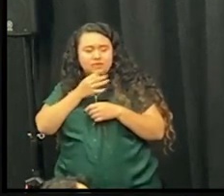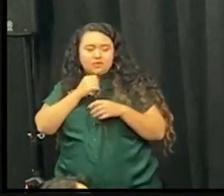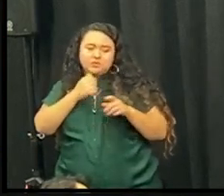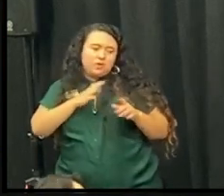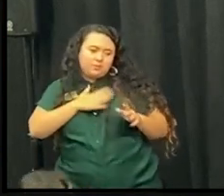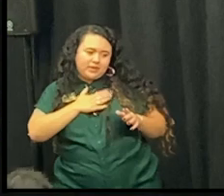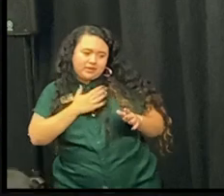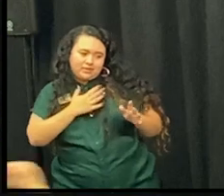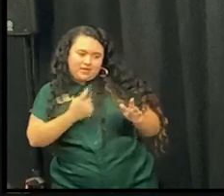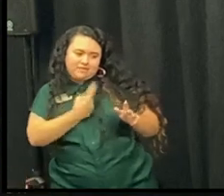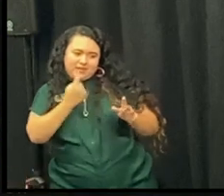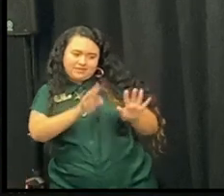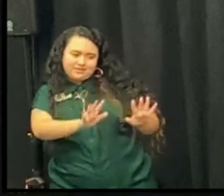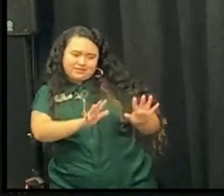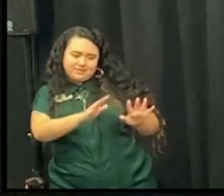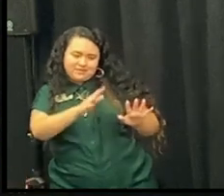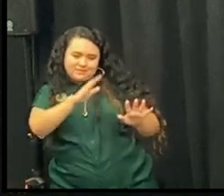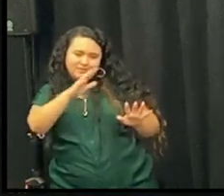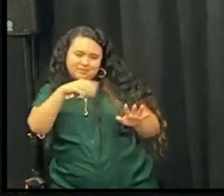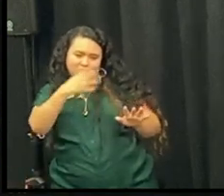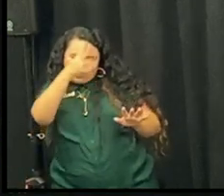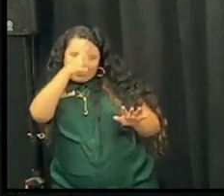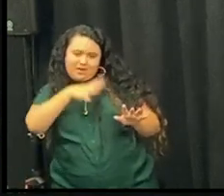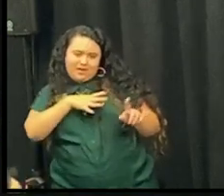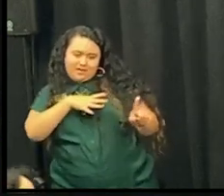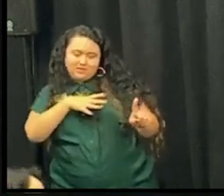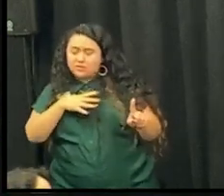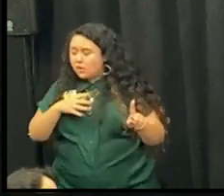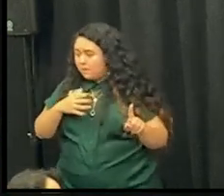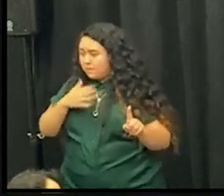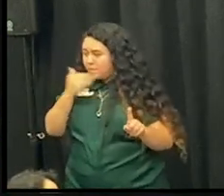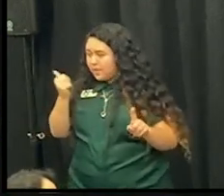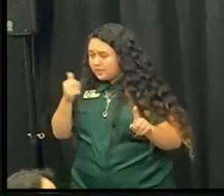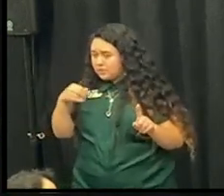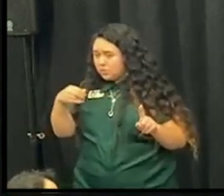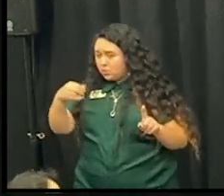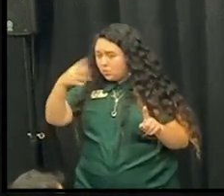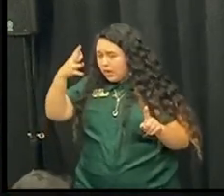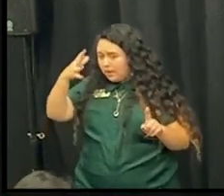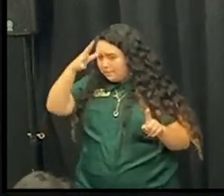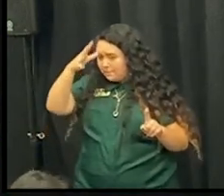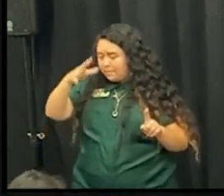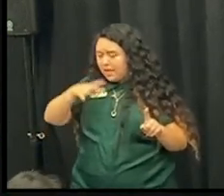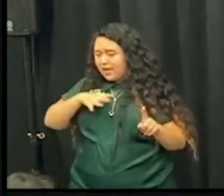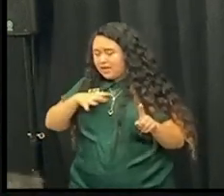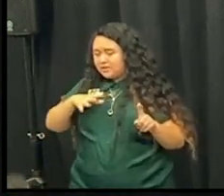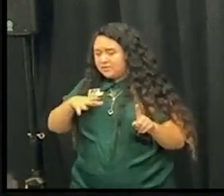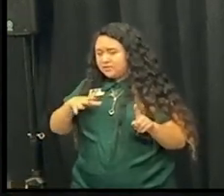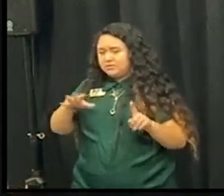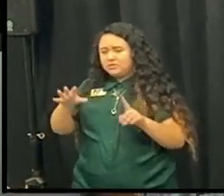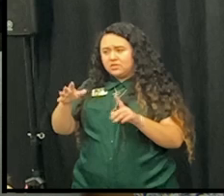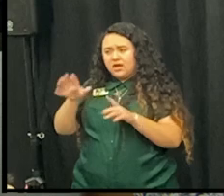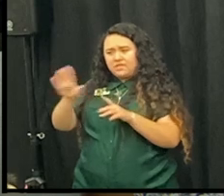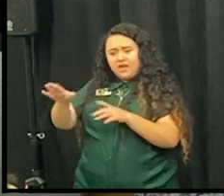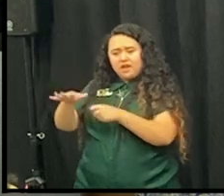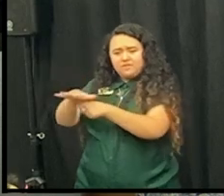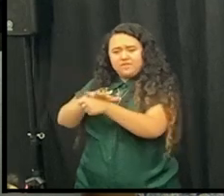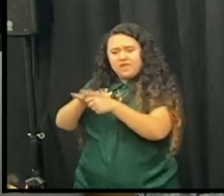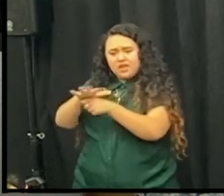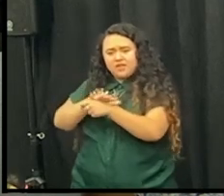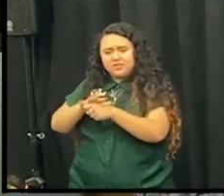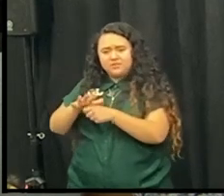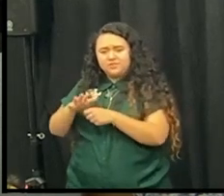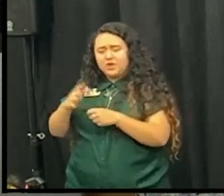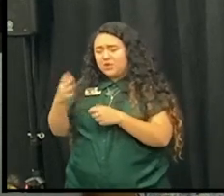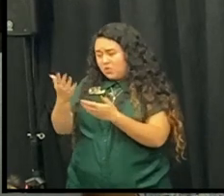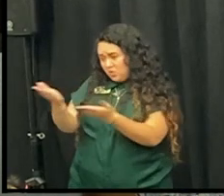upset, it's just a white man's dominion, you know? I mean, that can't, anyway, your thoughts on this? I hope I